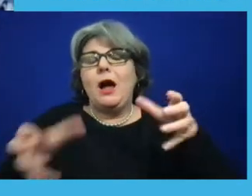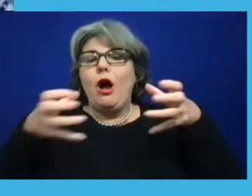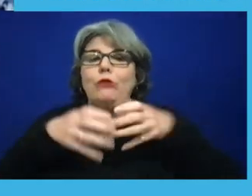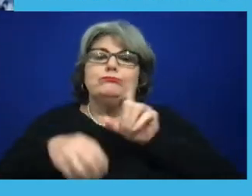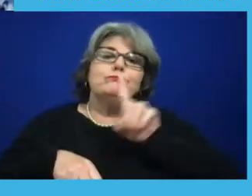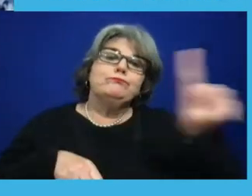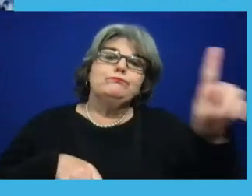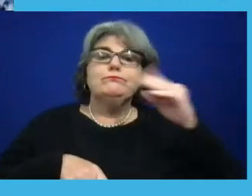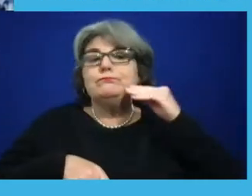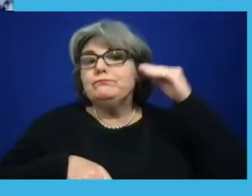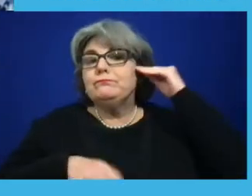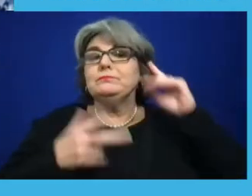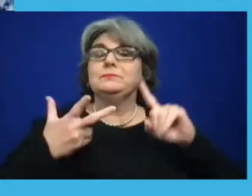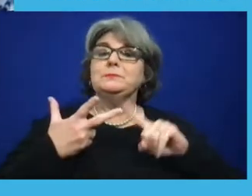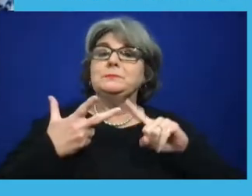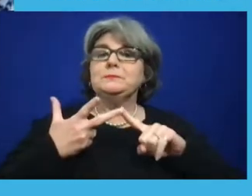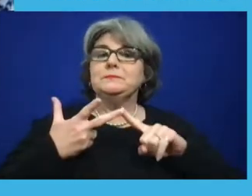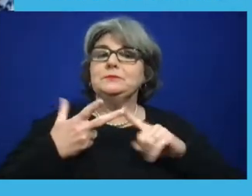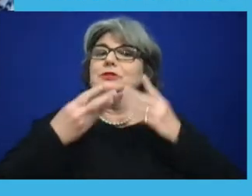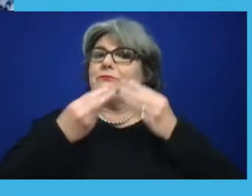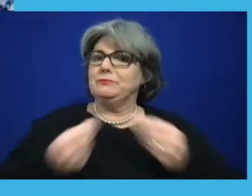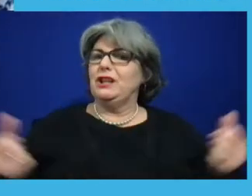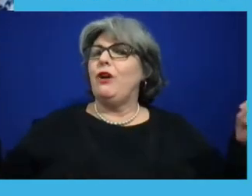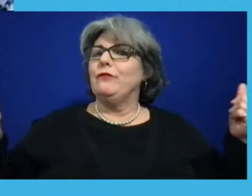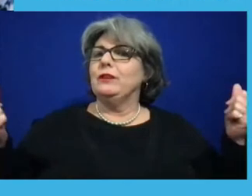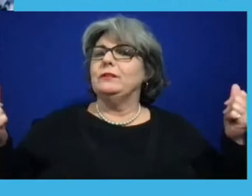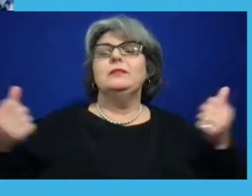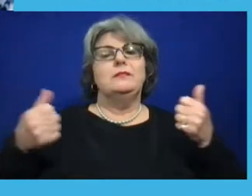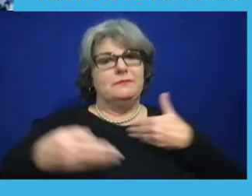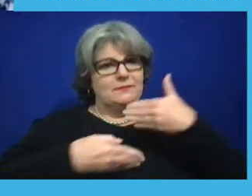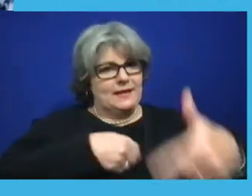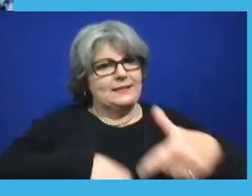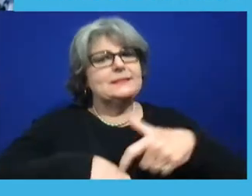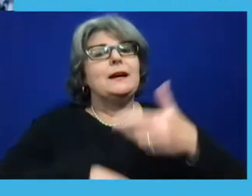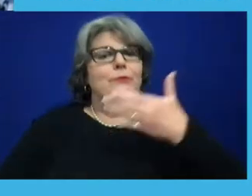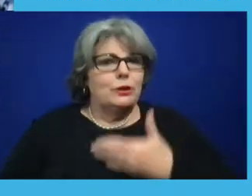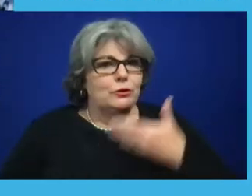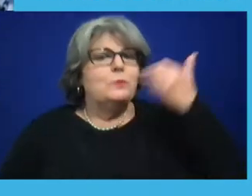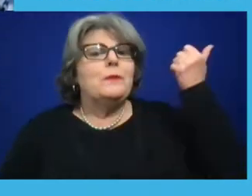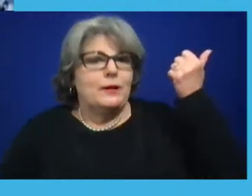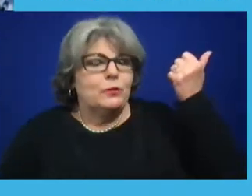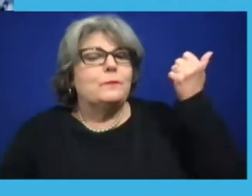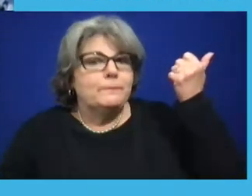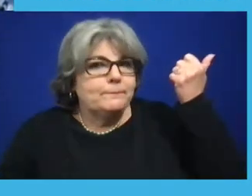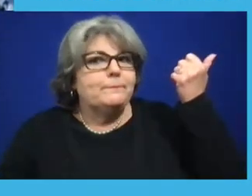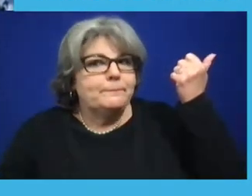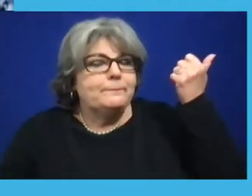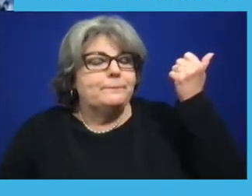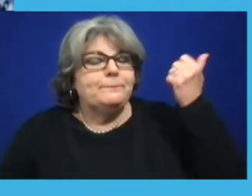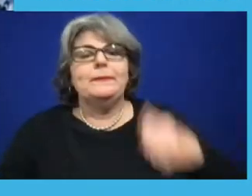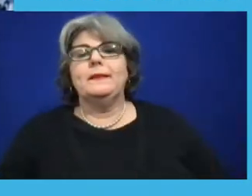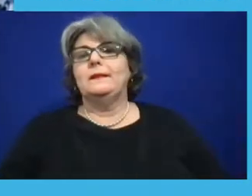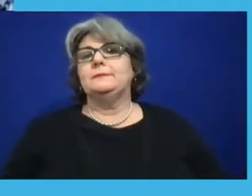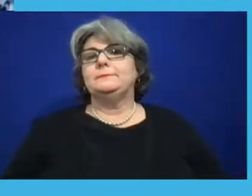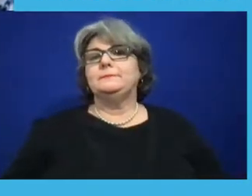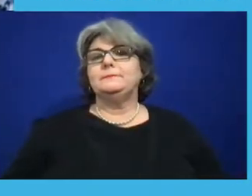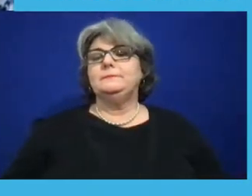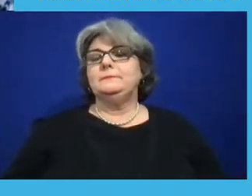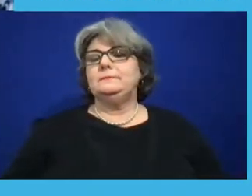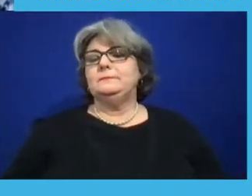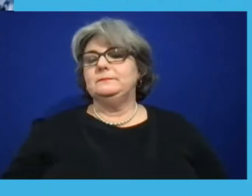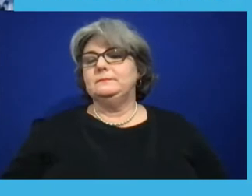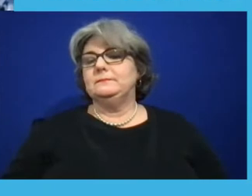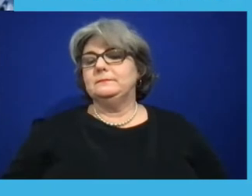don't throw a tantrum about it. Don't take your ball and go home. Get over it. Try to do better the next